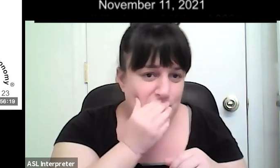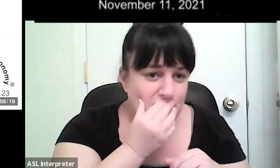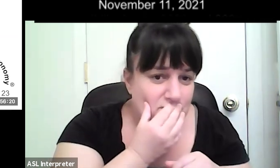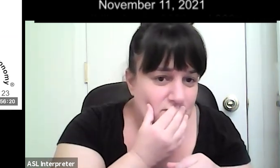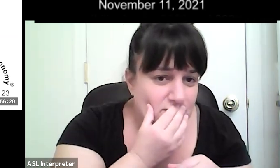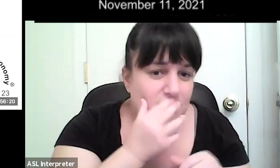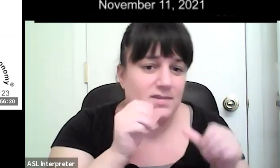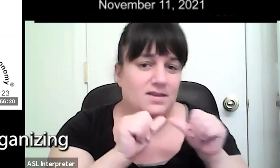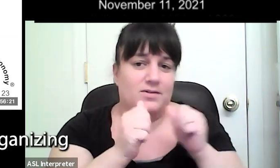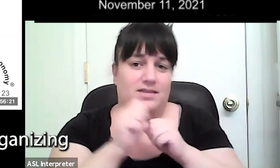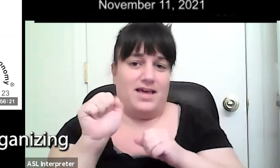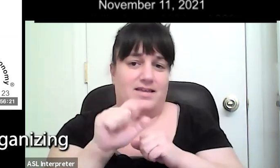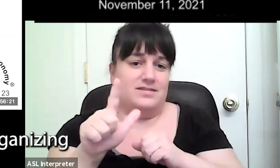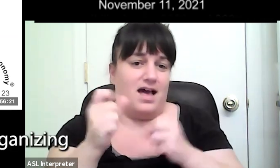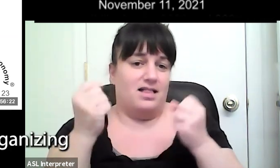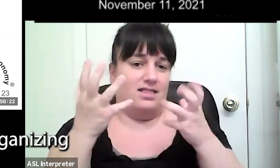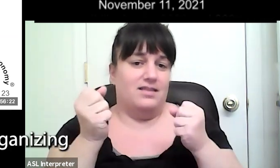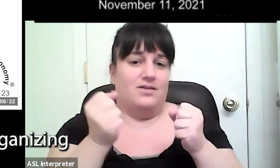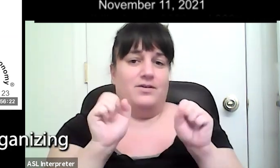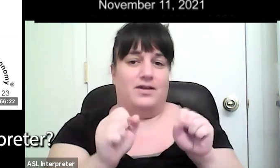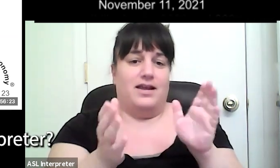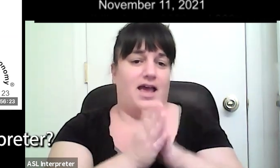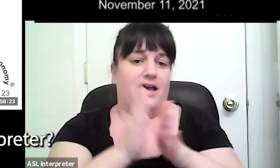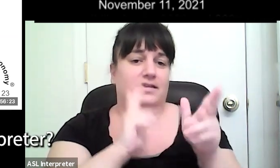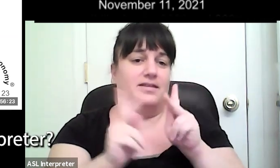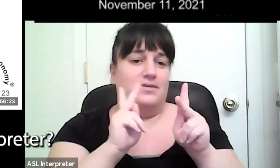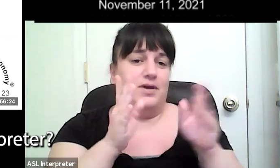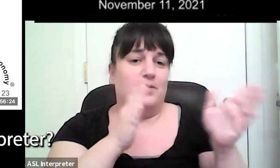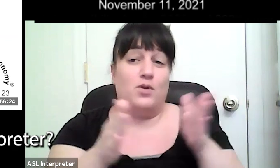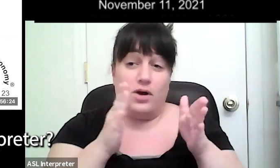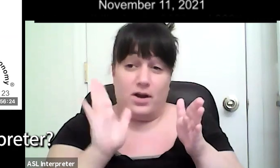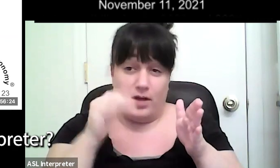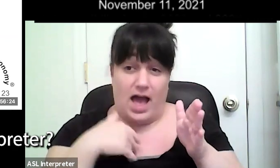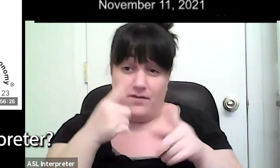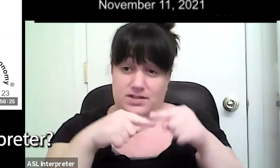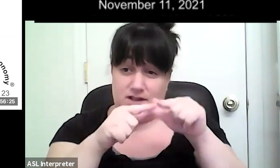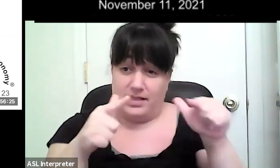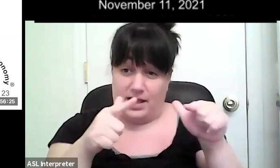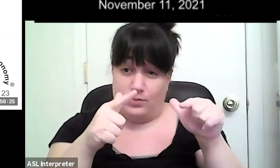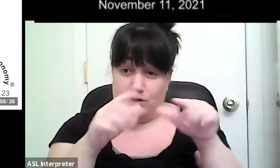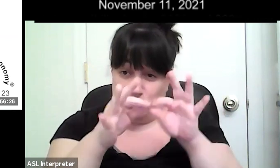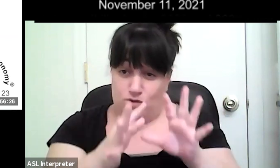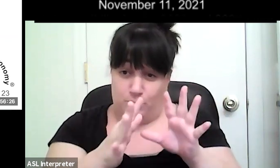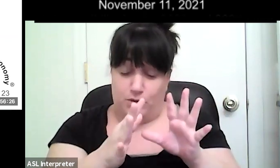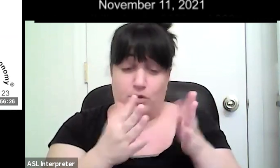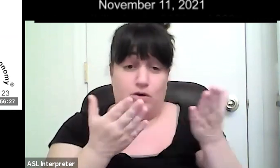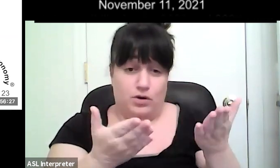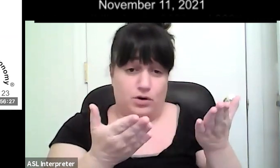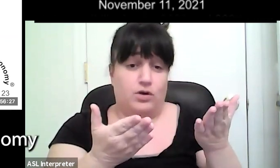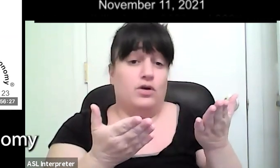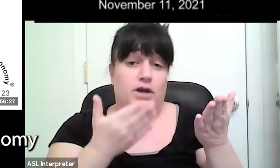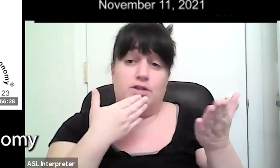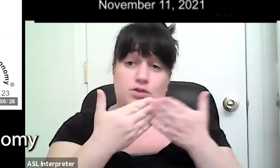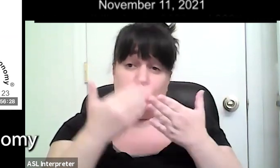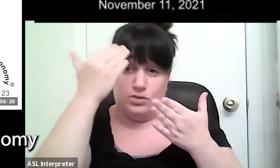ASL. You can ask the people who are organizing the event, will there be a sign language interpreter? This is good to